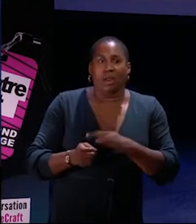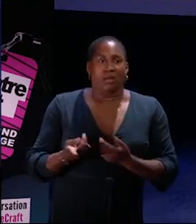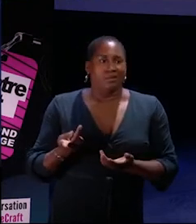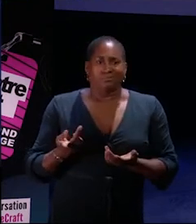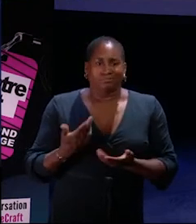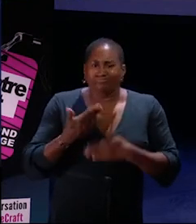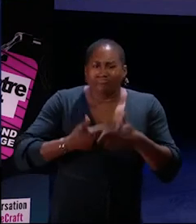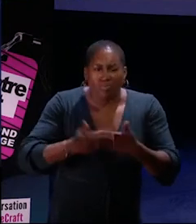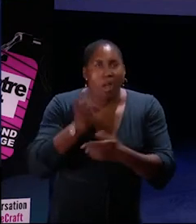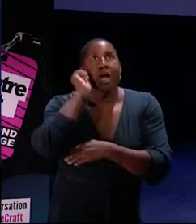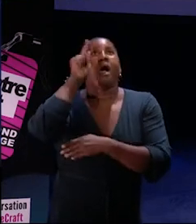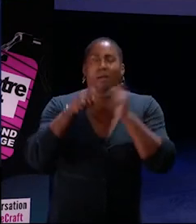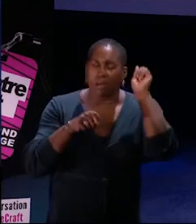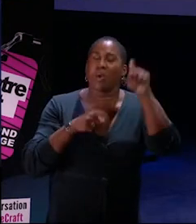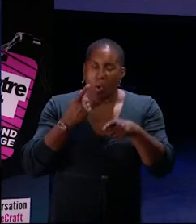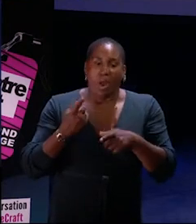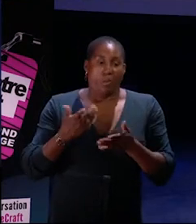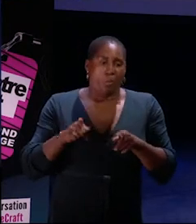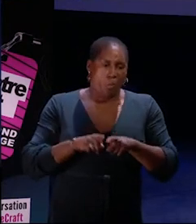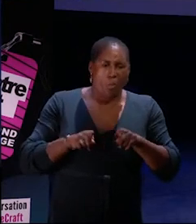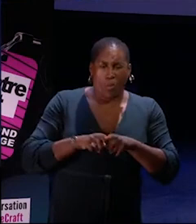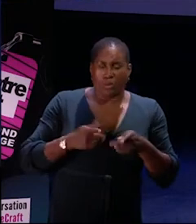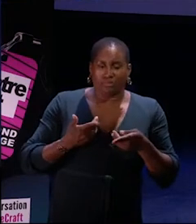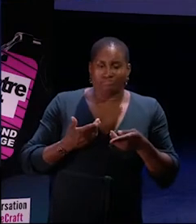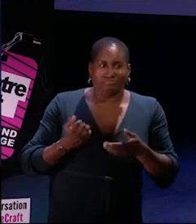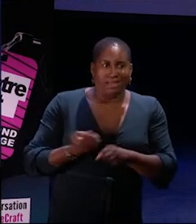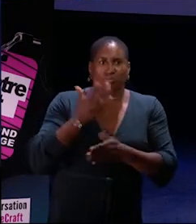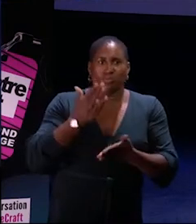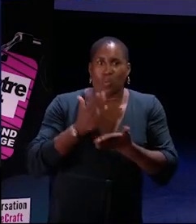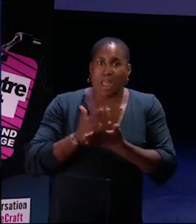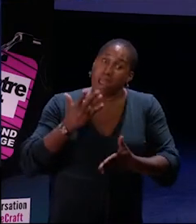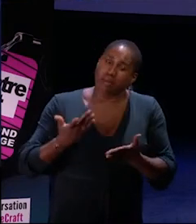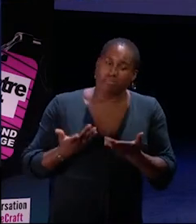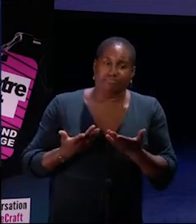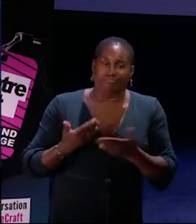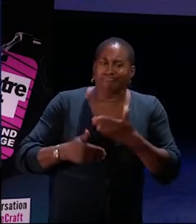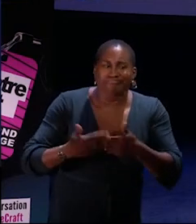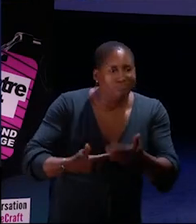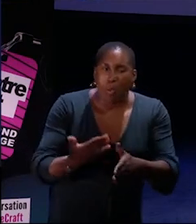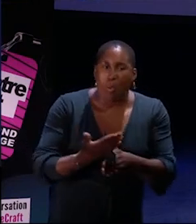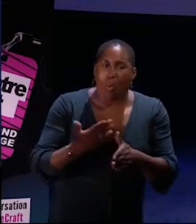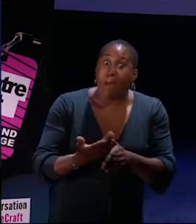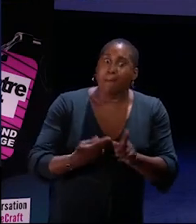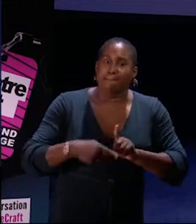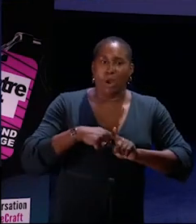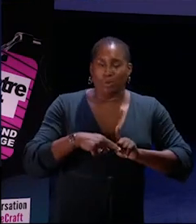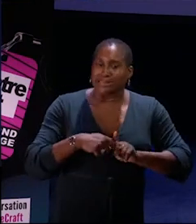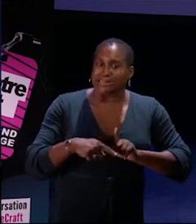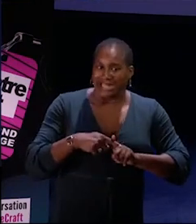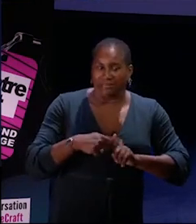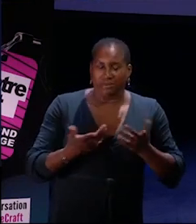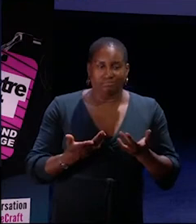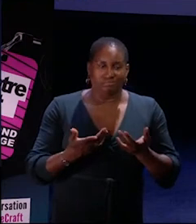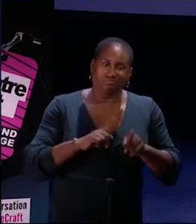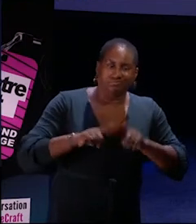we make things work. We're always positive, I think, in the right circumstances. And